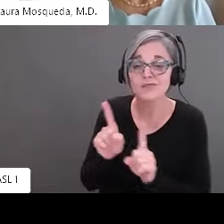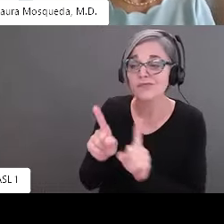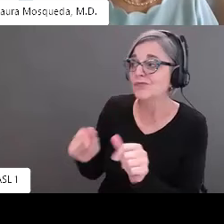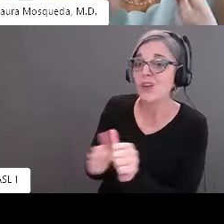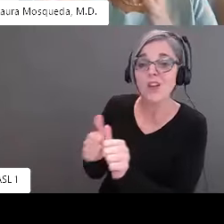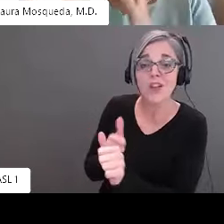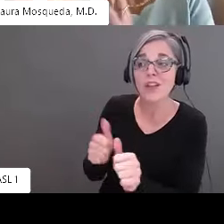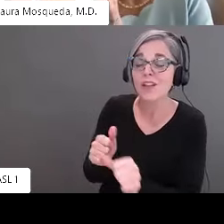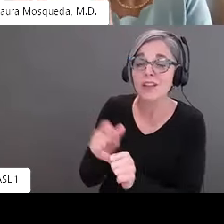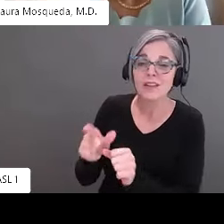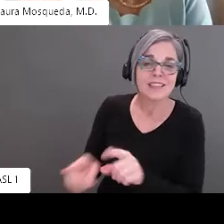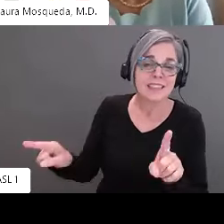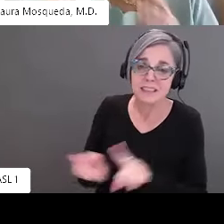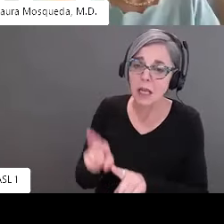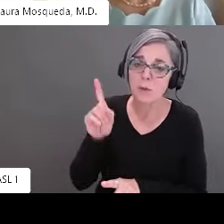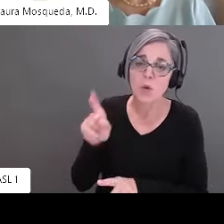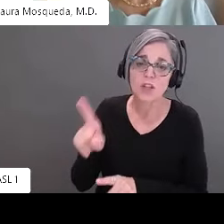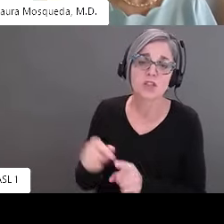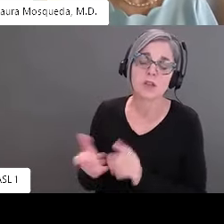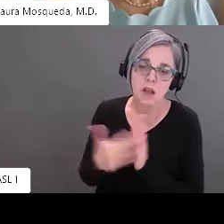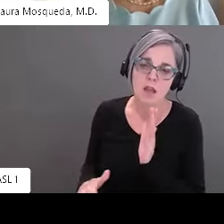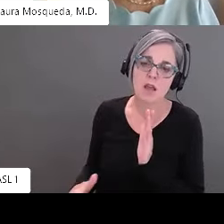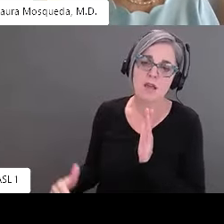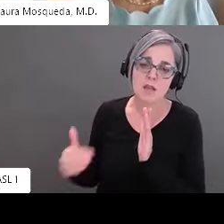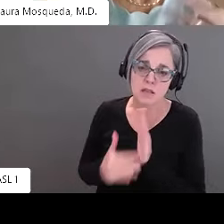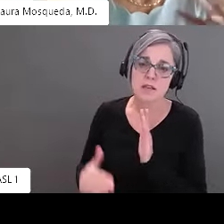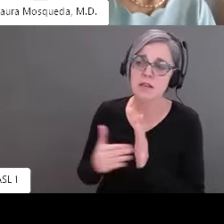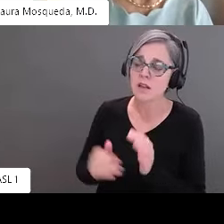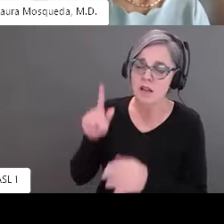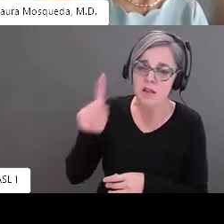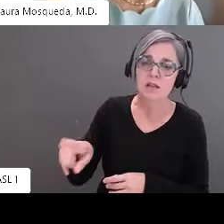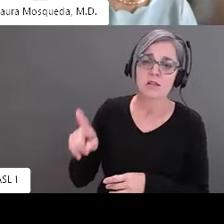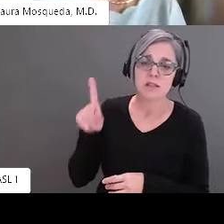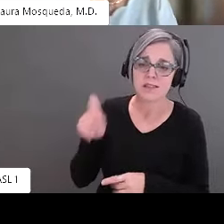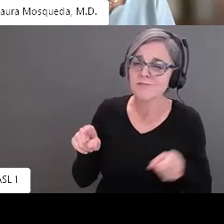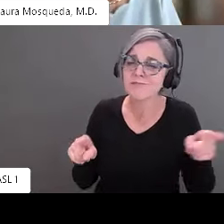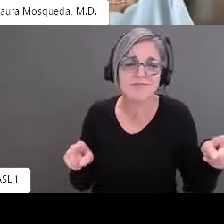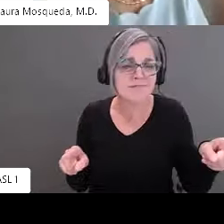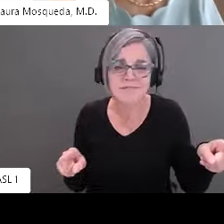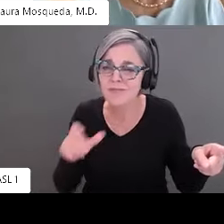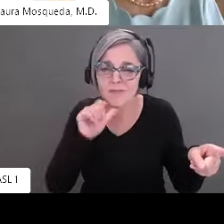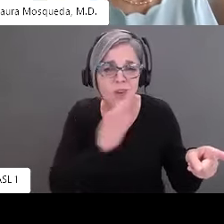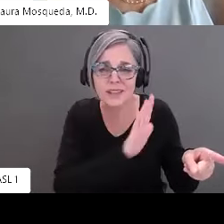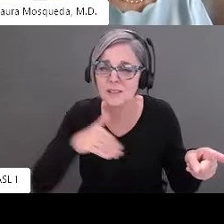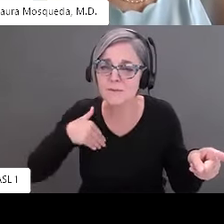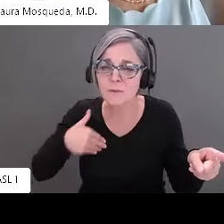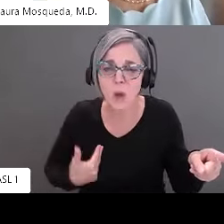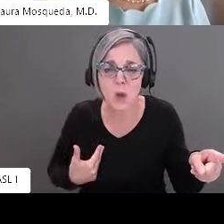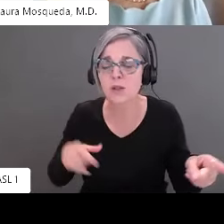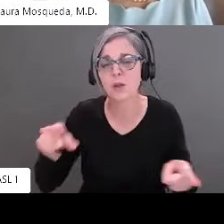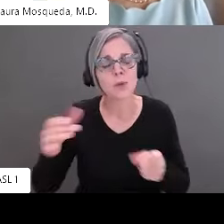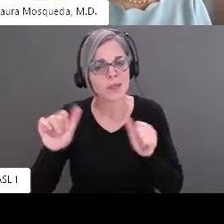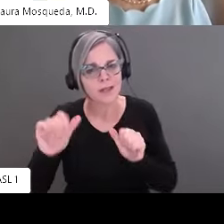and we can provide you with techniques and role modeling for how to do better. They